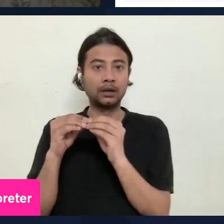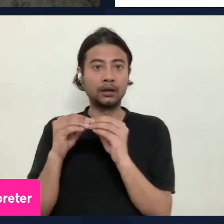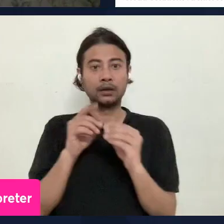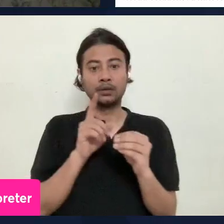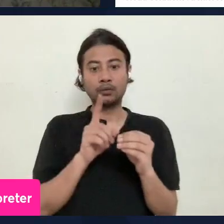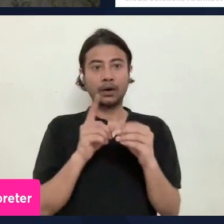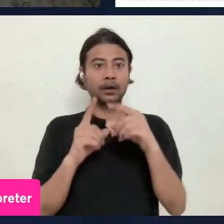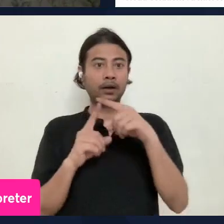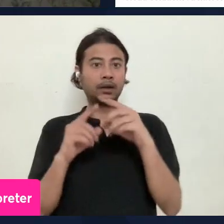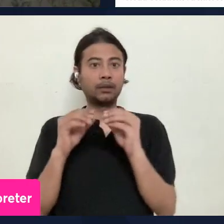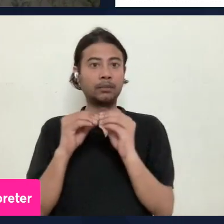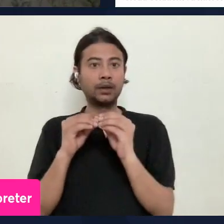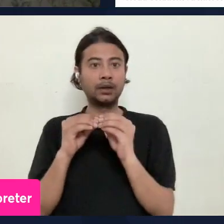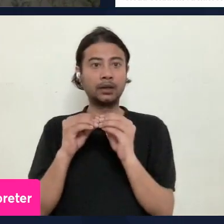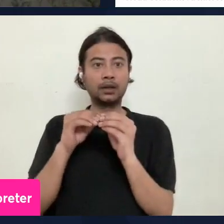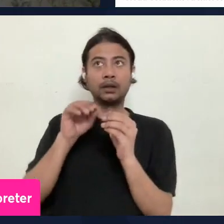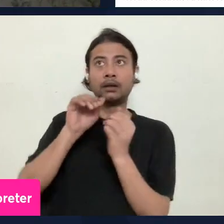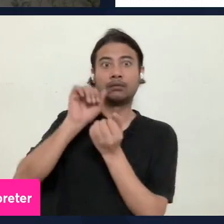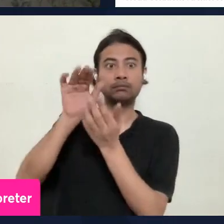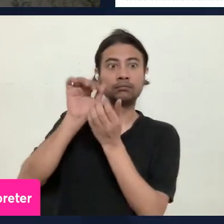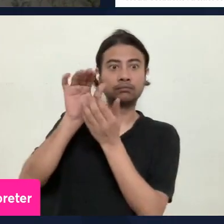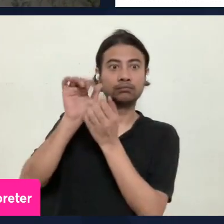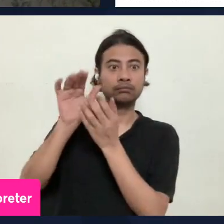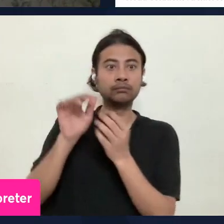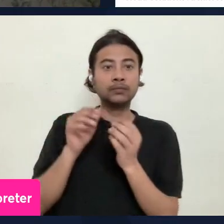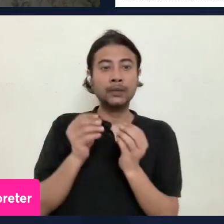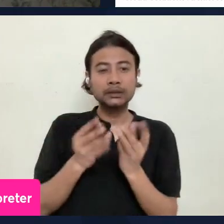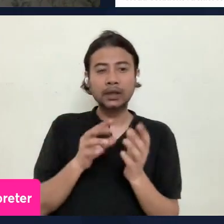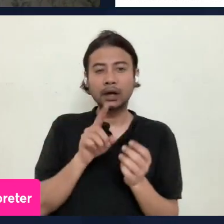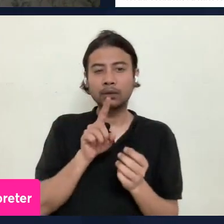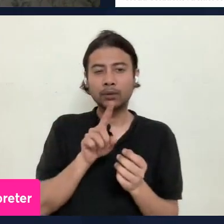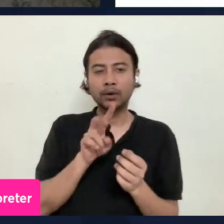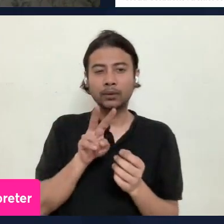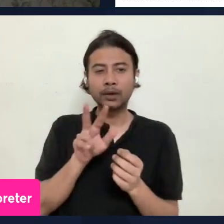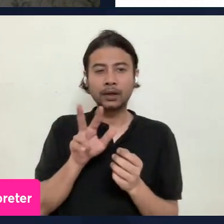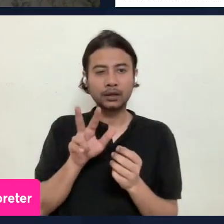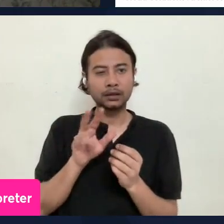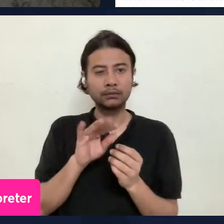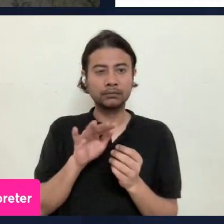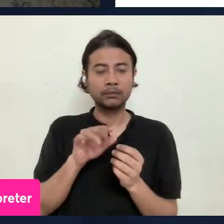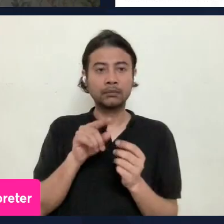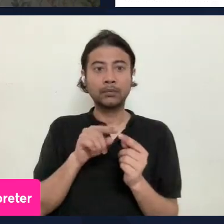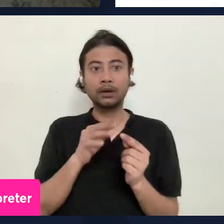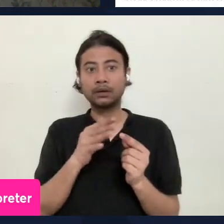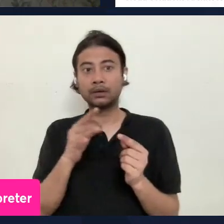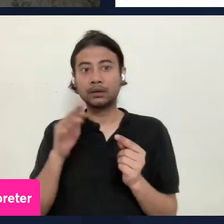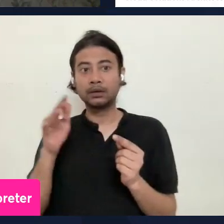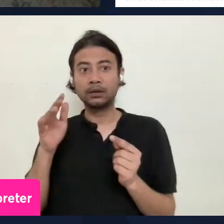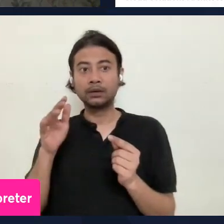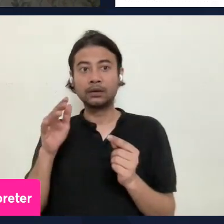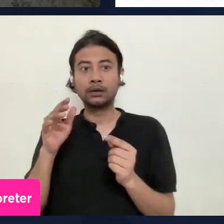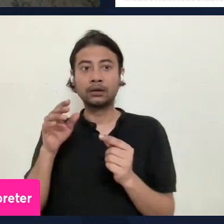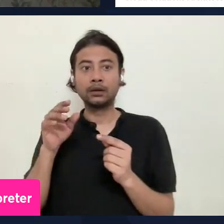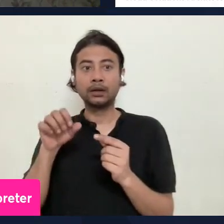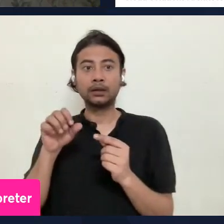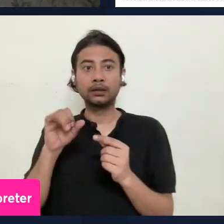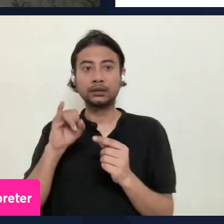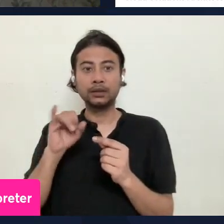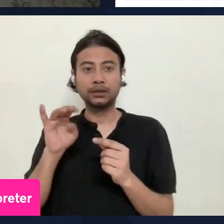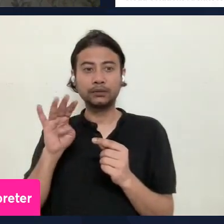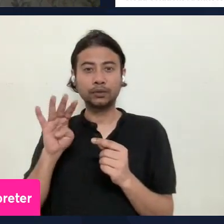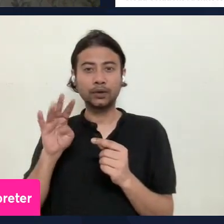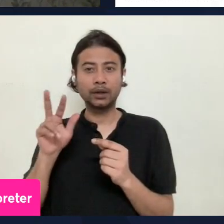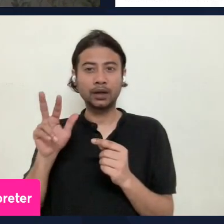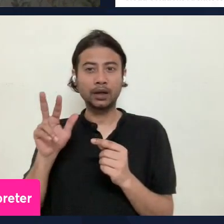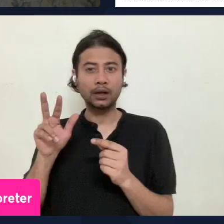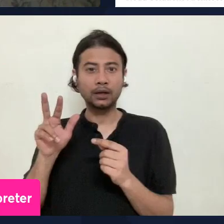pool, which starts at 128, but you can take that all the way up to 640 mega throughput using only 1 terabyte of